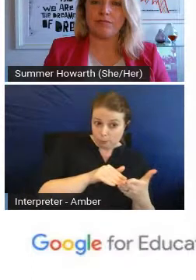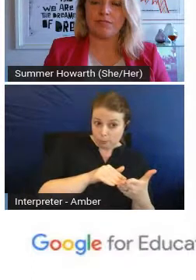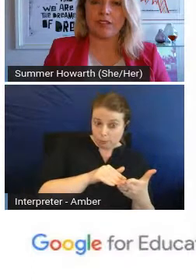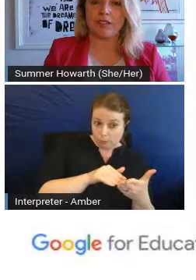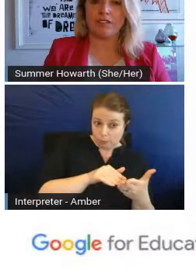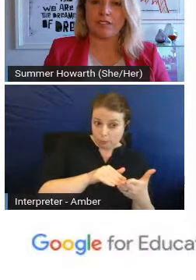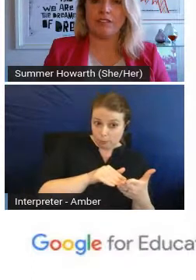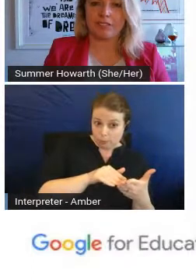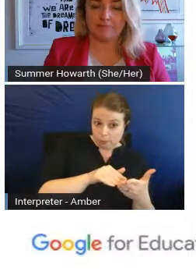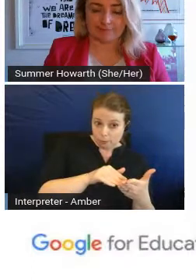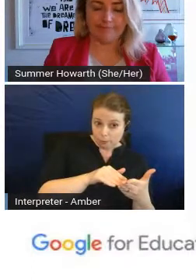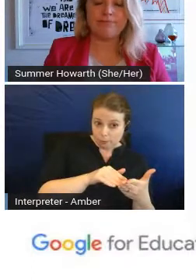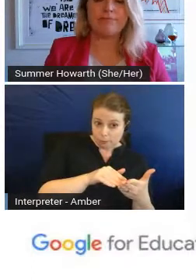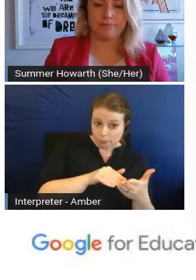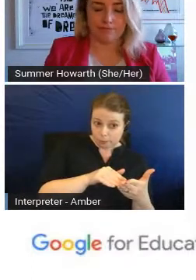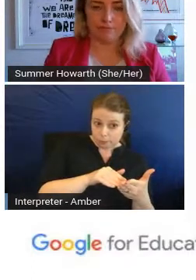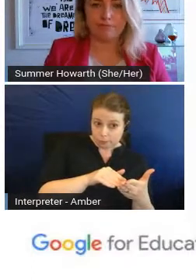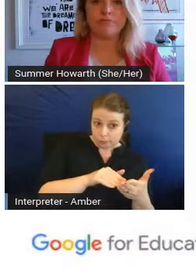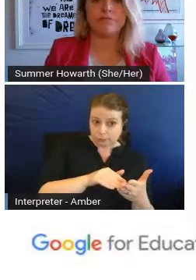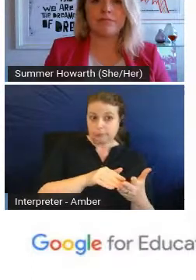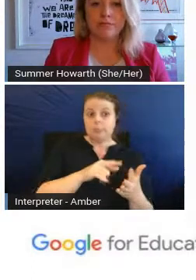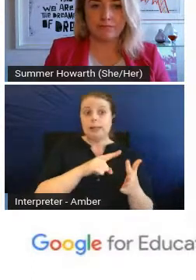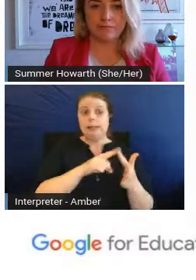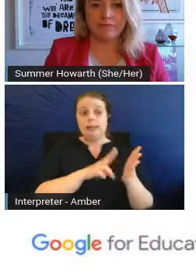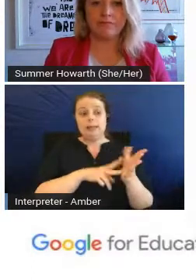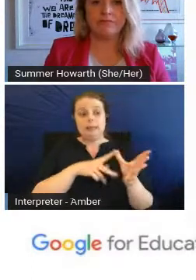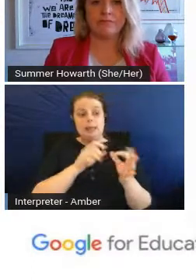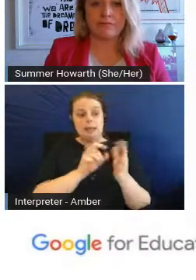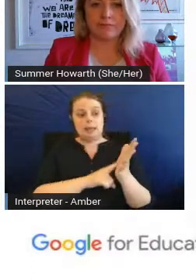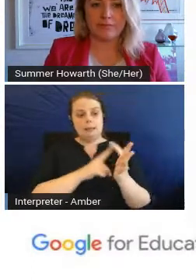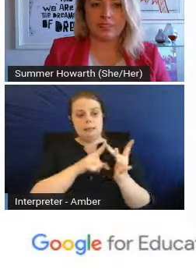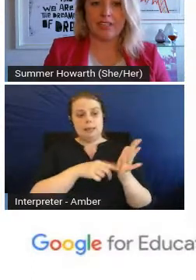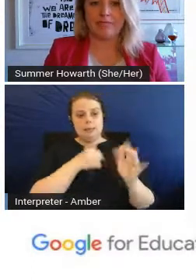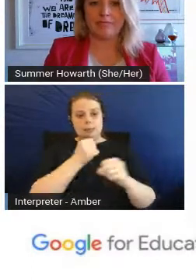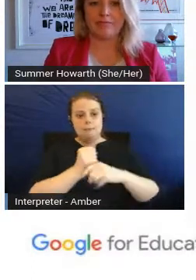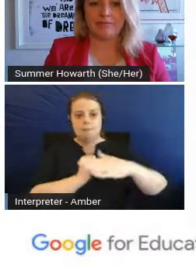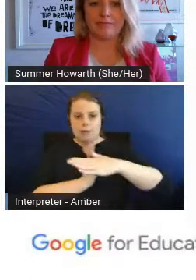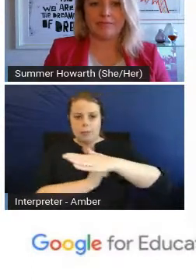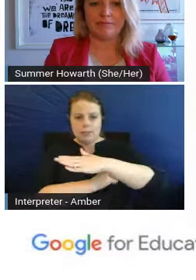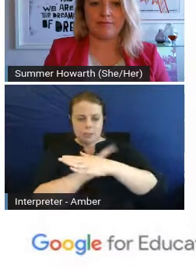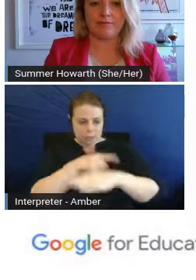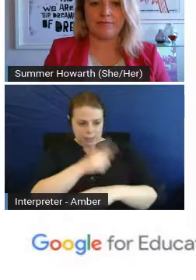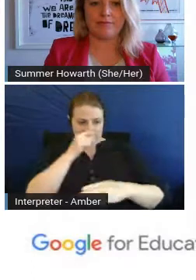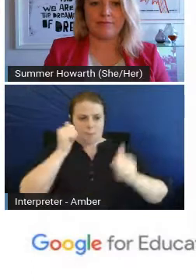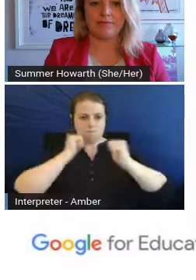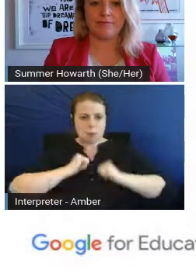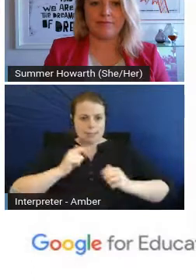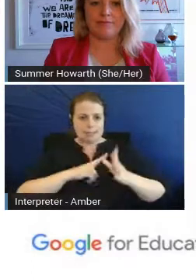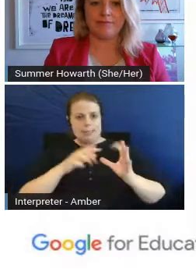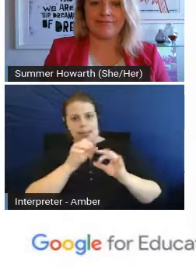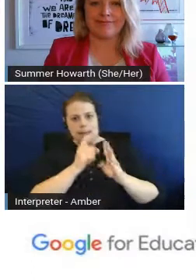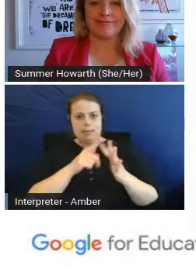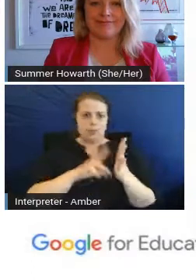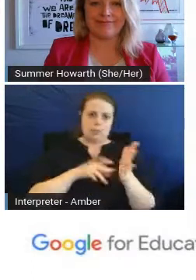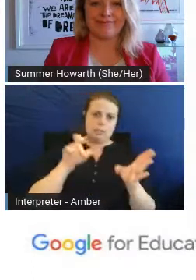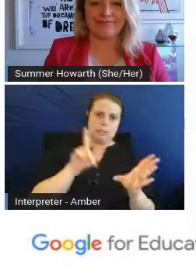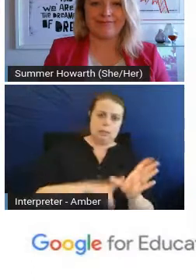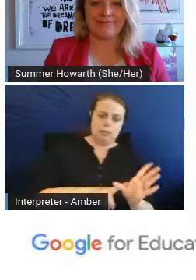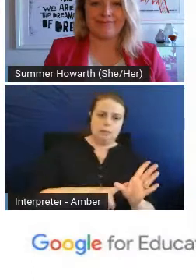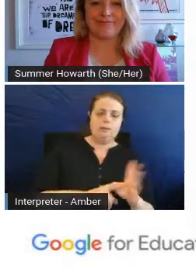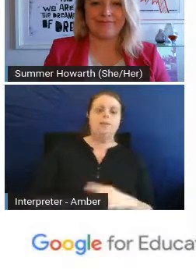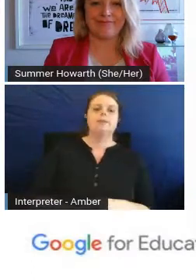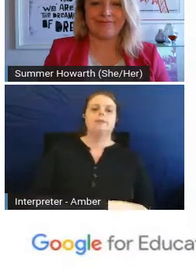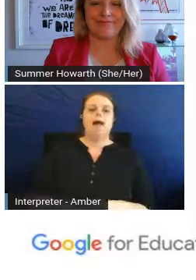the enabling conditions so that they can practice their agency, that they can absolutely have choice